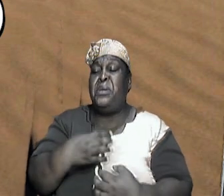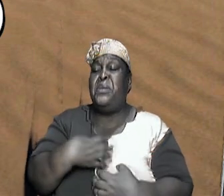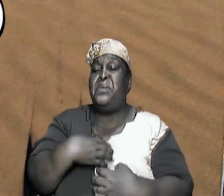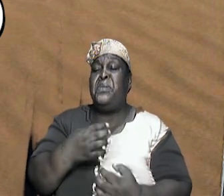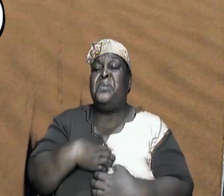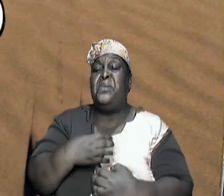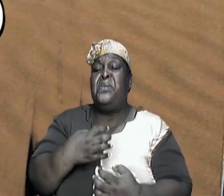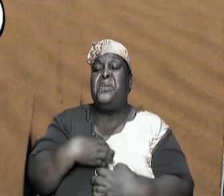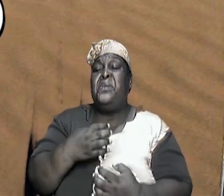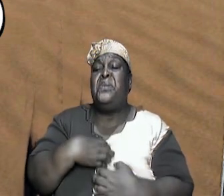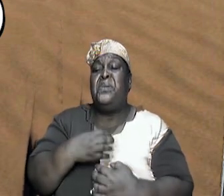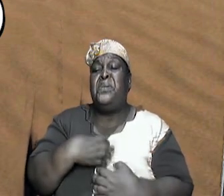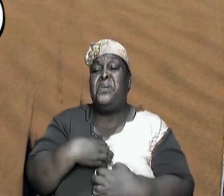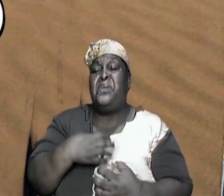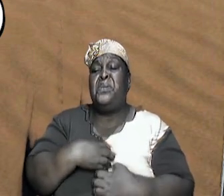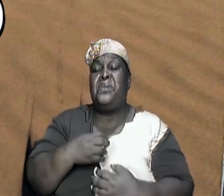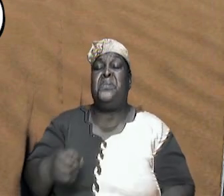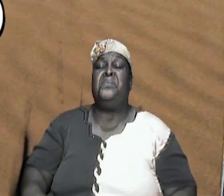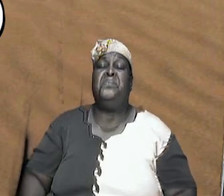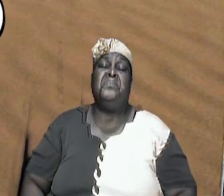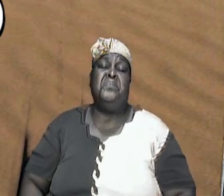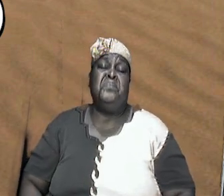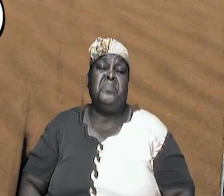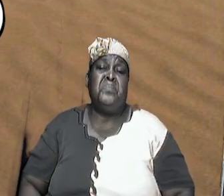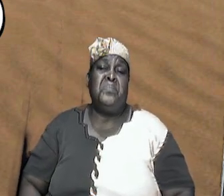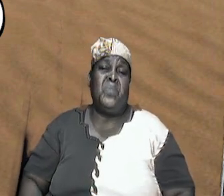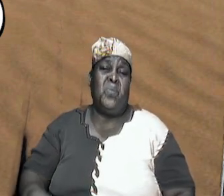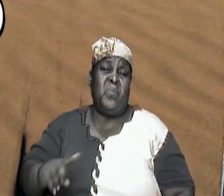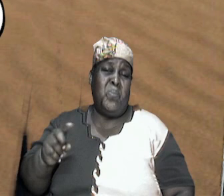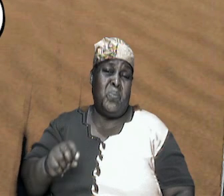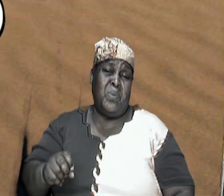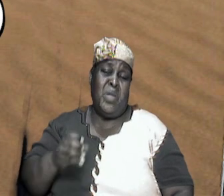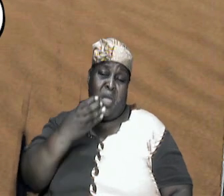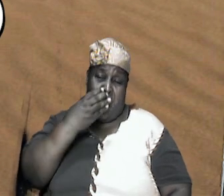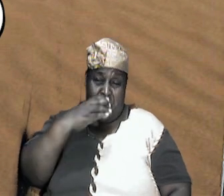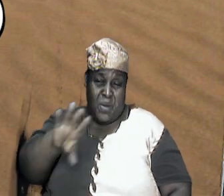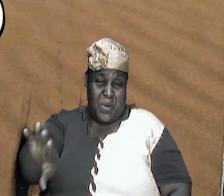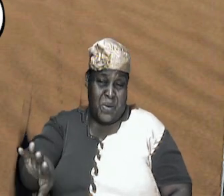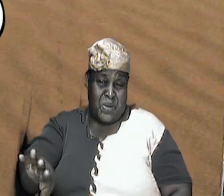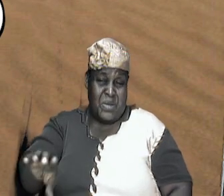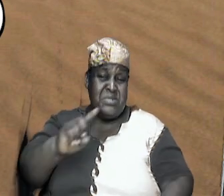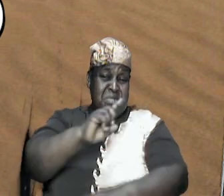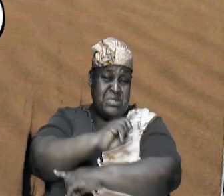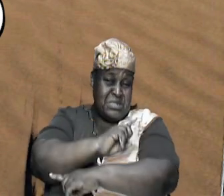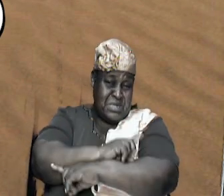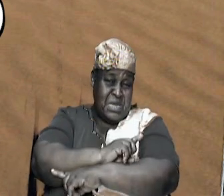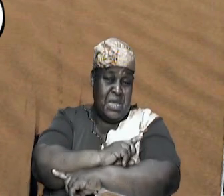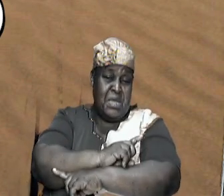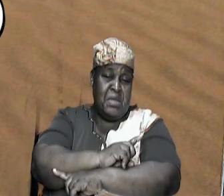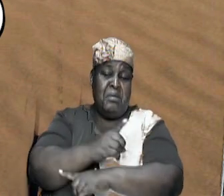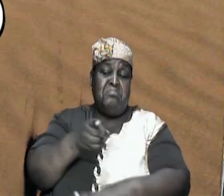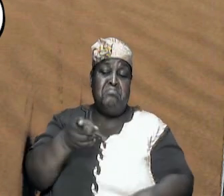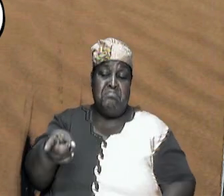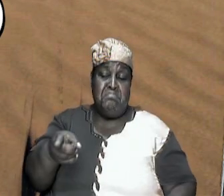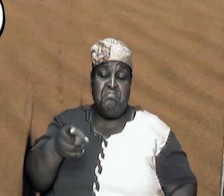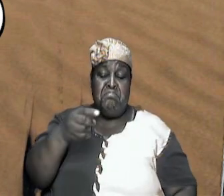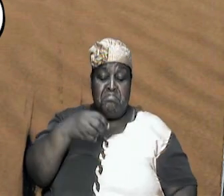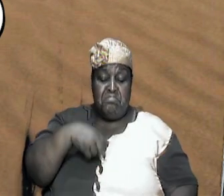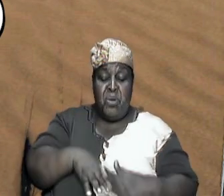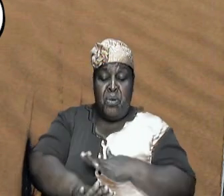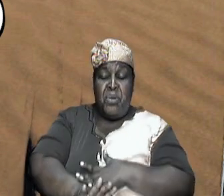there's a chapter, either verse 3 or verse 4, where he cursed the day that he born and all of that,